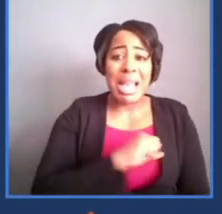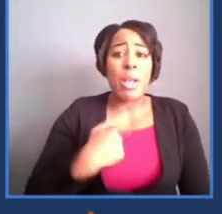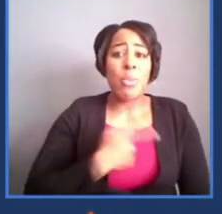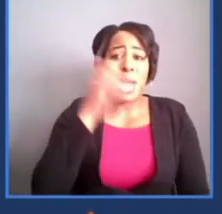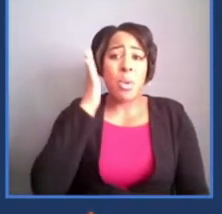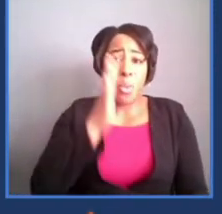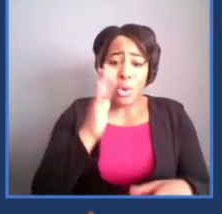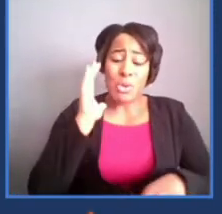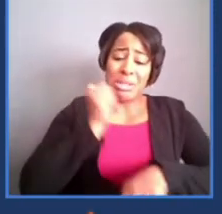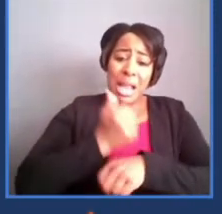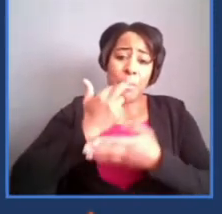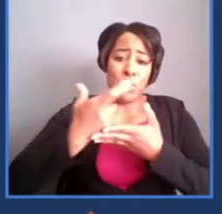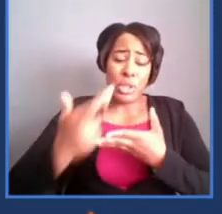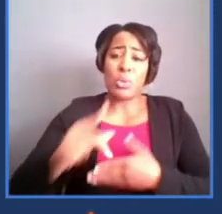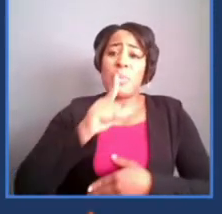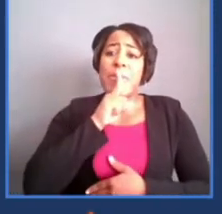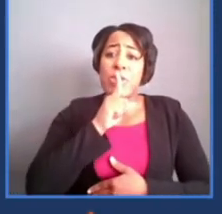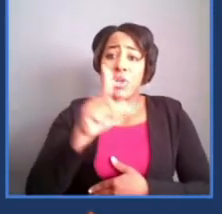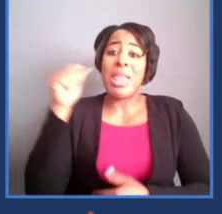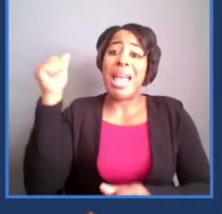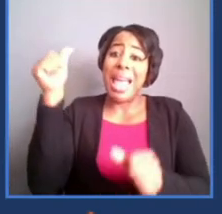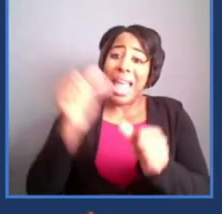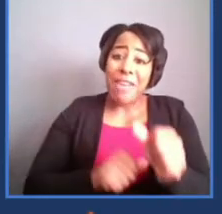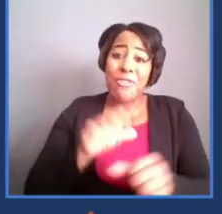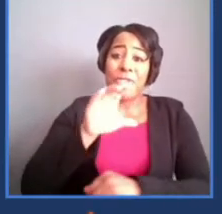this state has an OBGYN doctor.